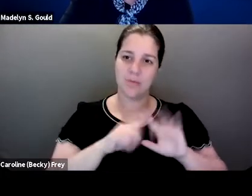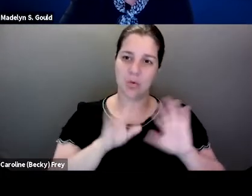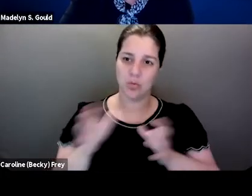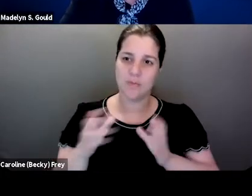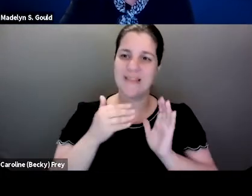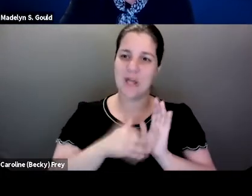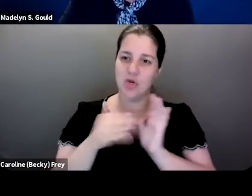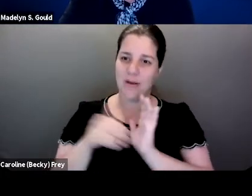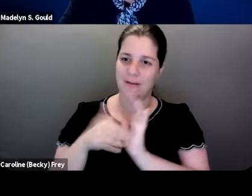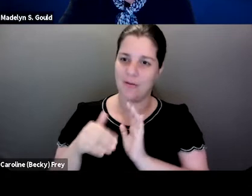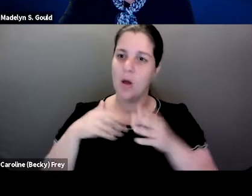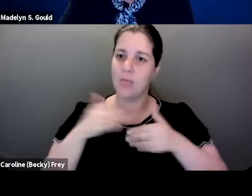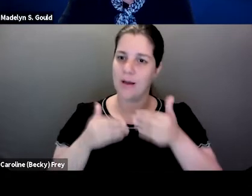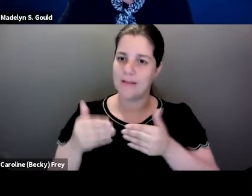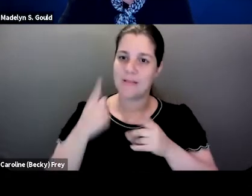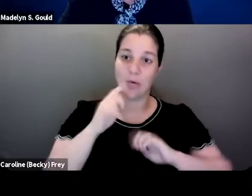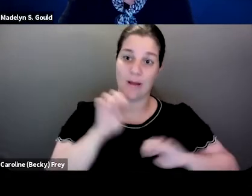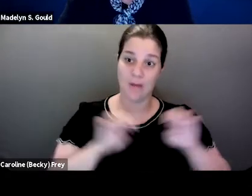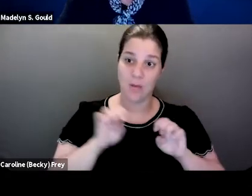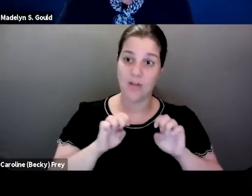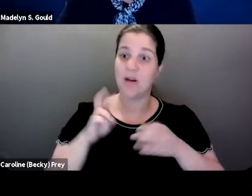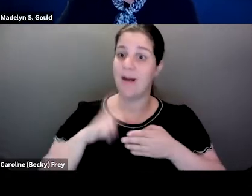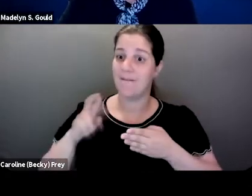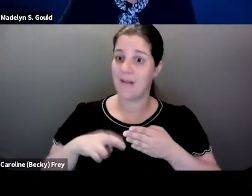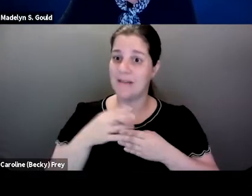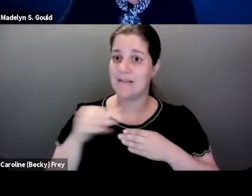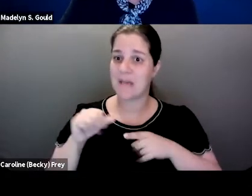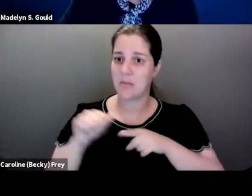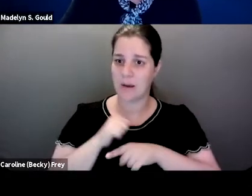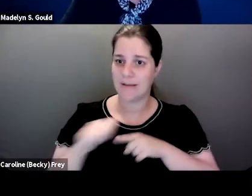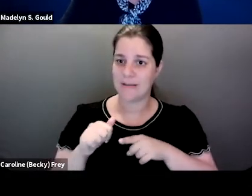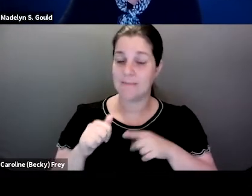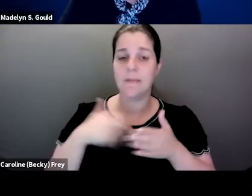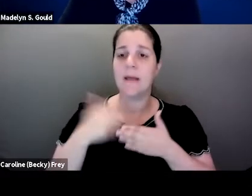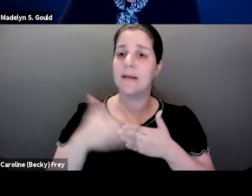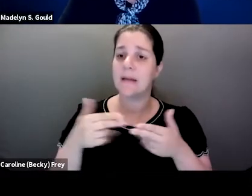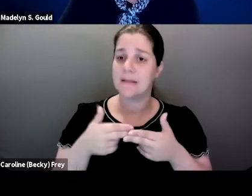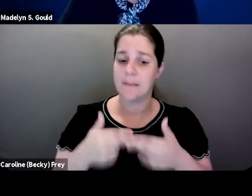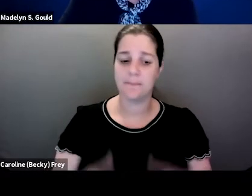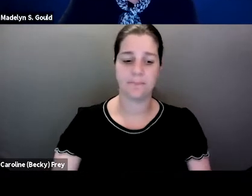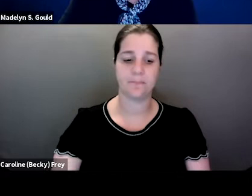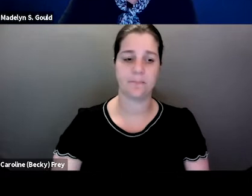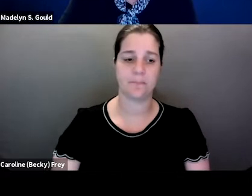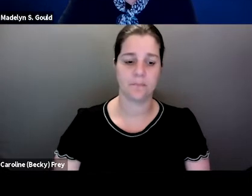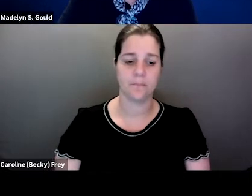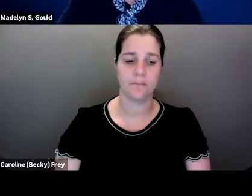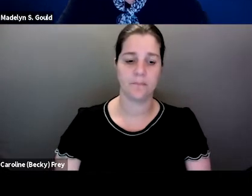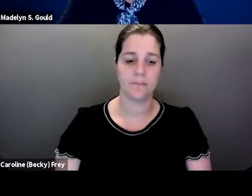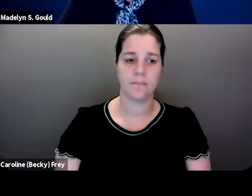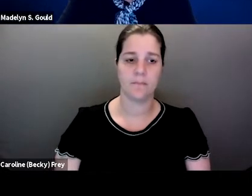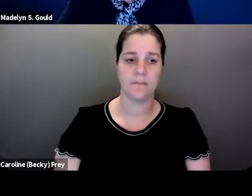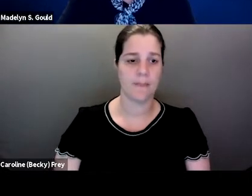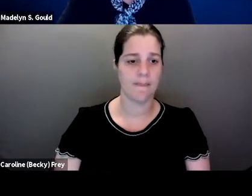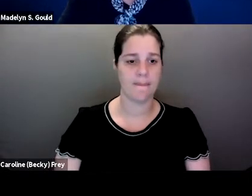between the evaluation findings and practice. Next slide. So I won't be describing